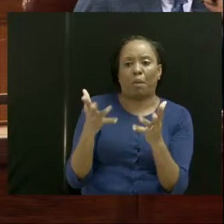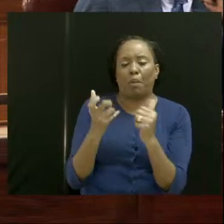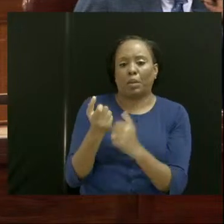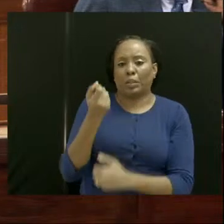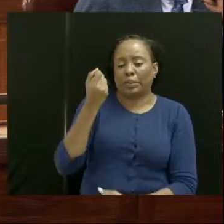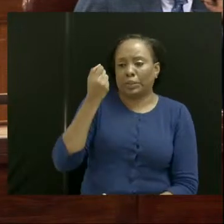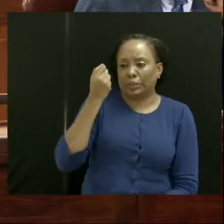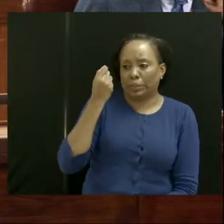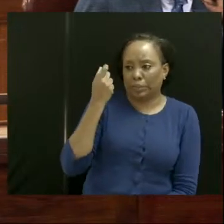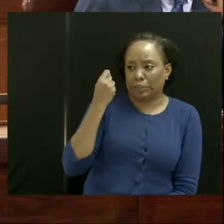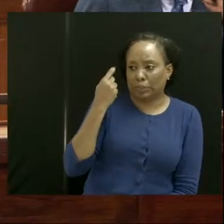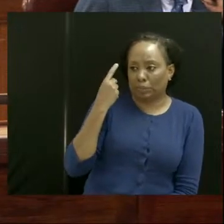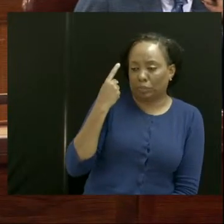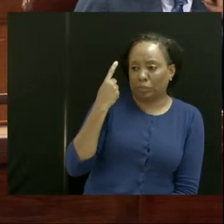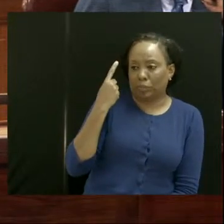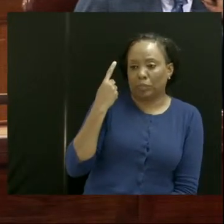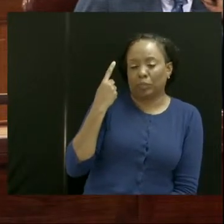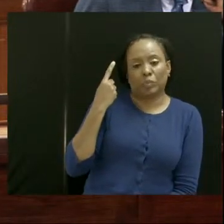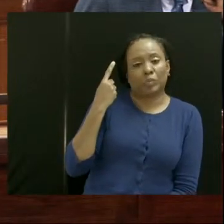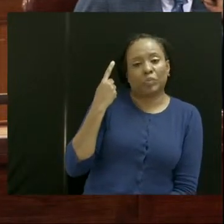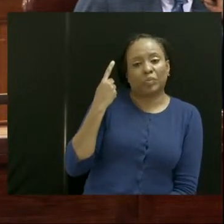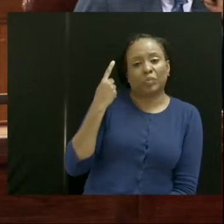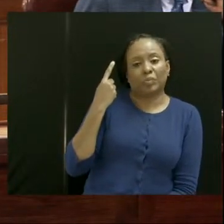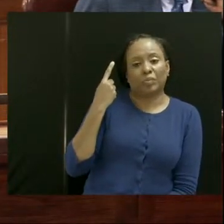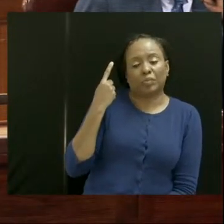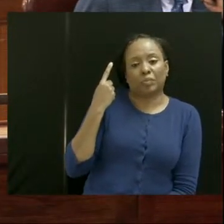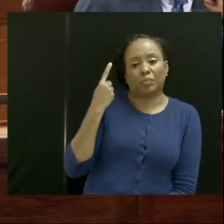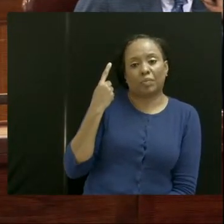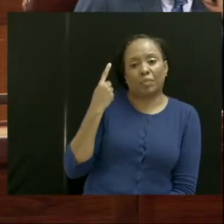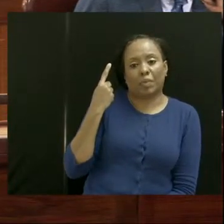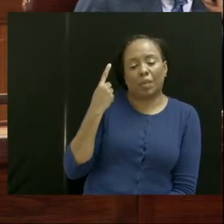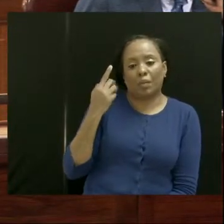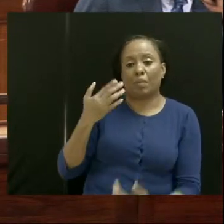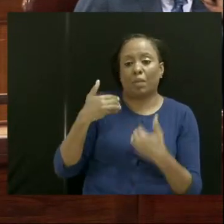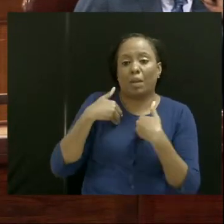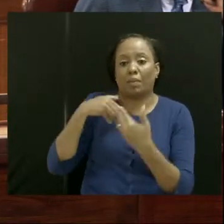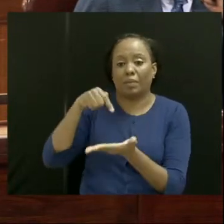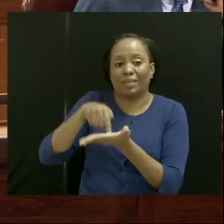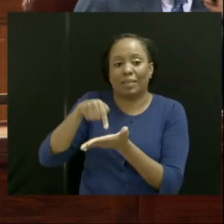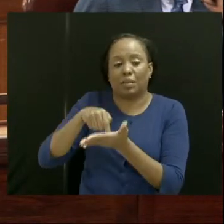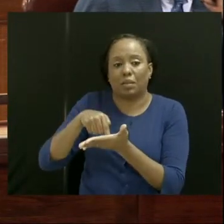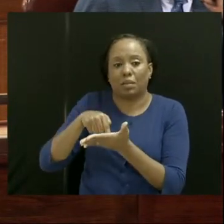the context of the absence of growth.